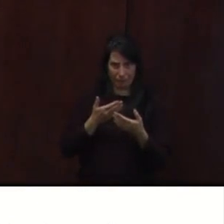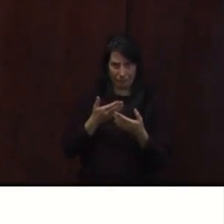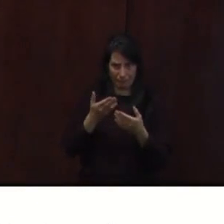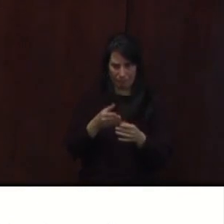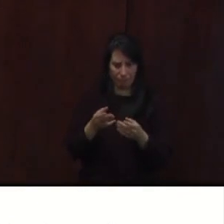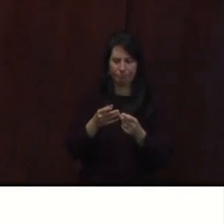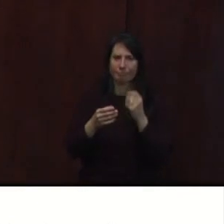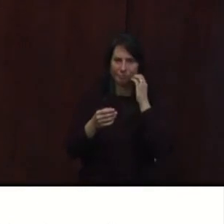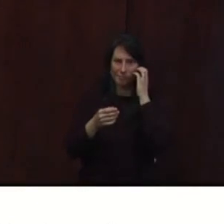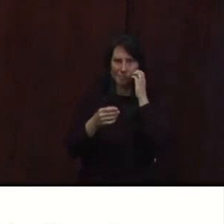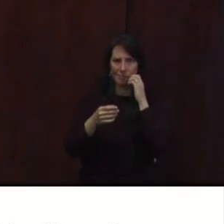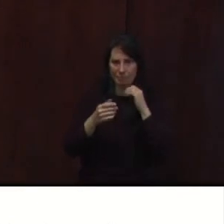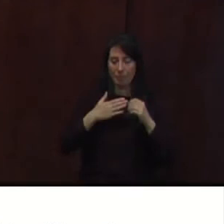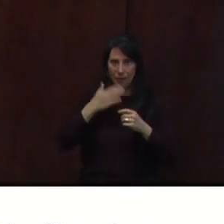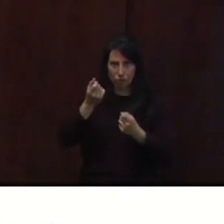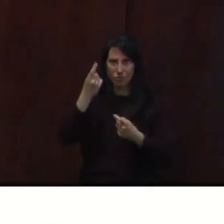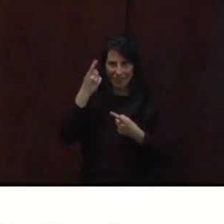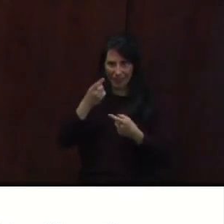sorry.